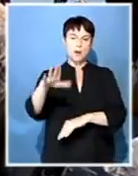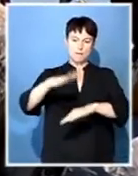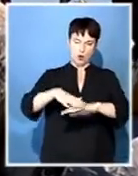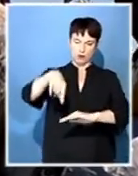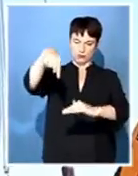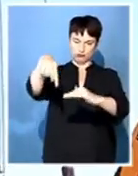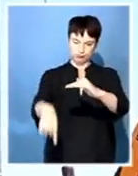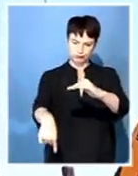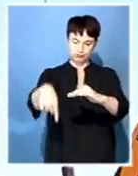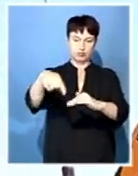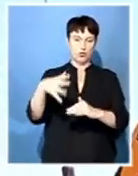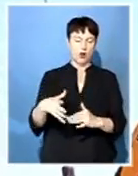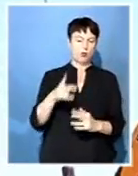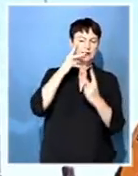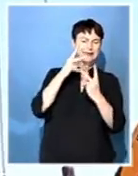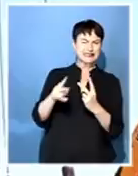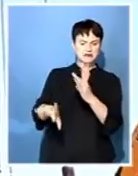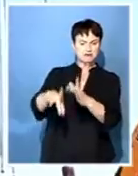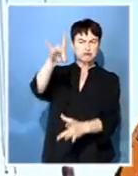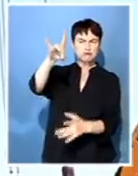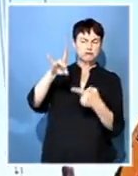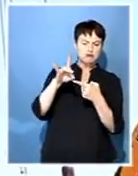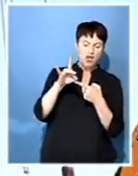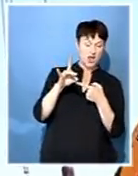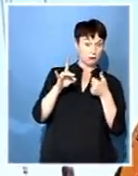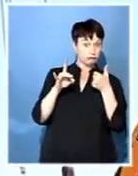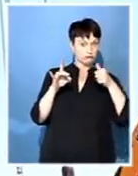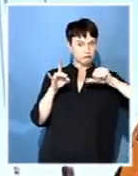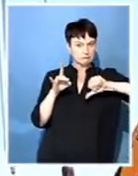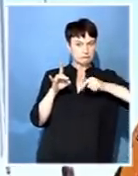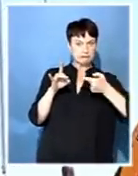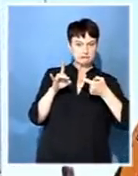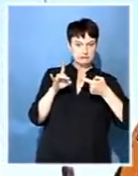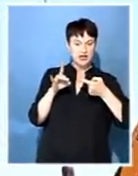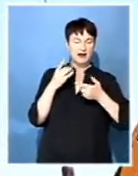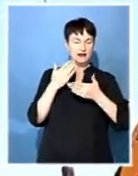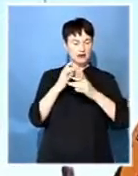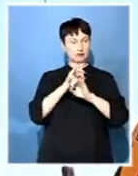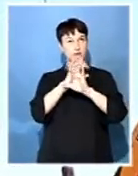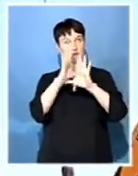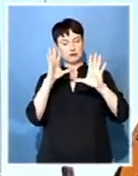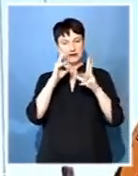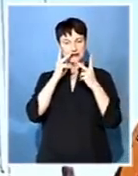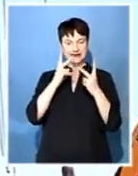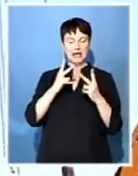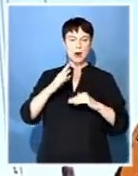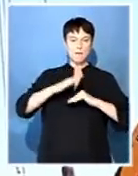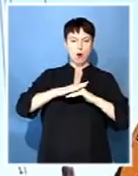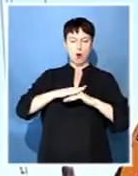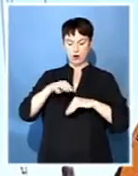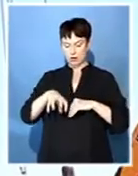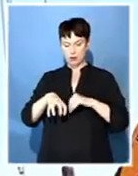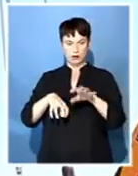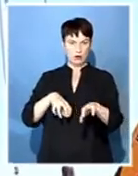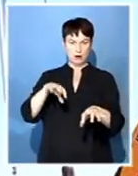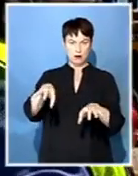hole. And we evaluate the samples that come out of there. And based on that, they build up a picture and then they say, right, we're going to start drilling in these areas